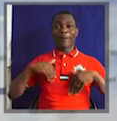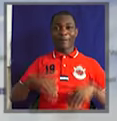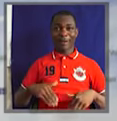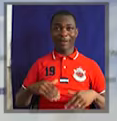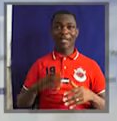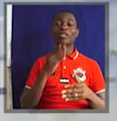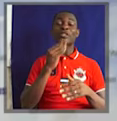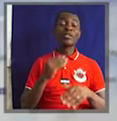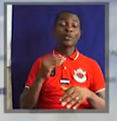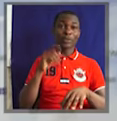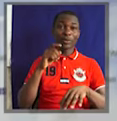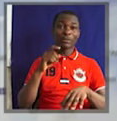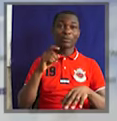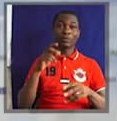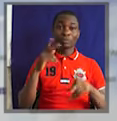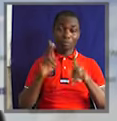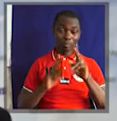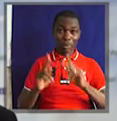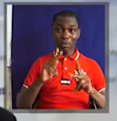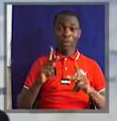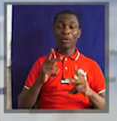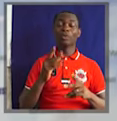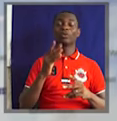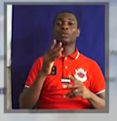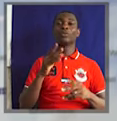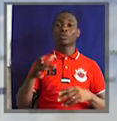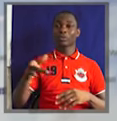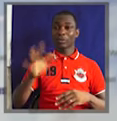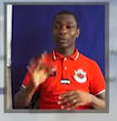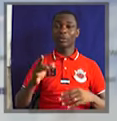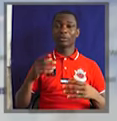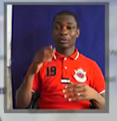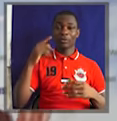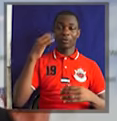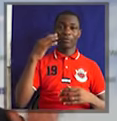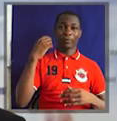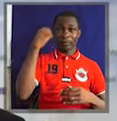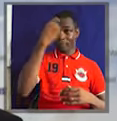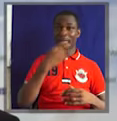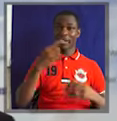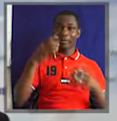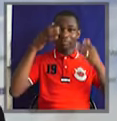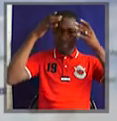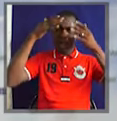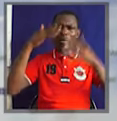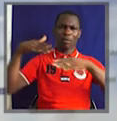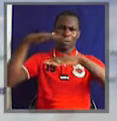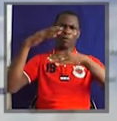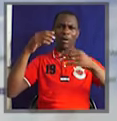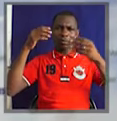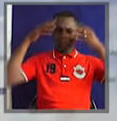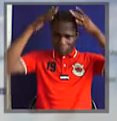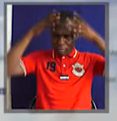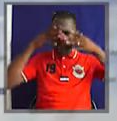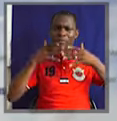wokoto no a wode ntoma ekata na nim nyina ti sesa be oso no ne beda a jesu wona do them ansa na wahu nanim obi kura ho ho nyina nim